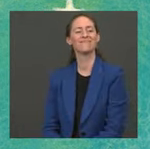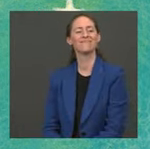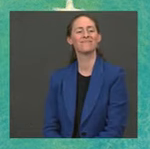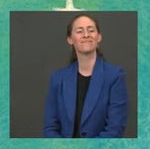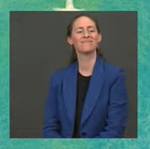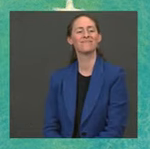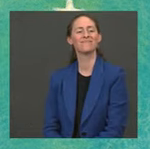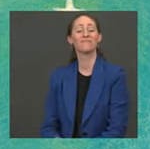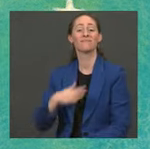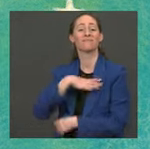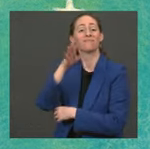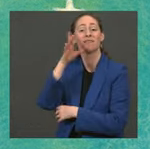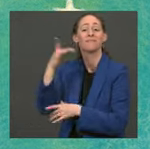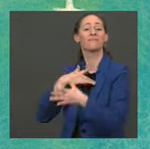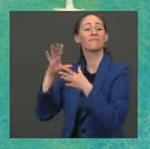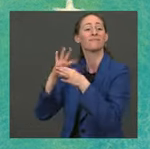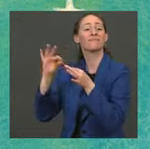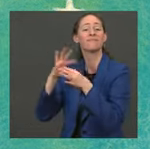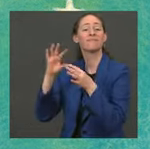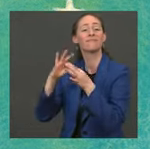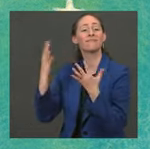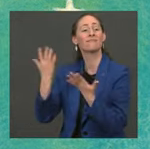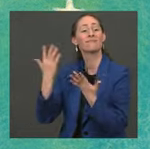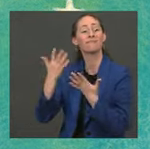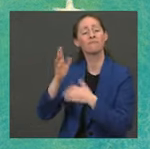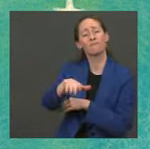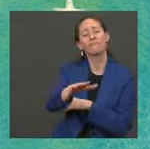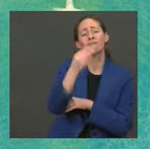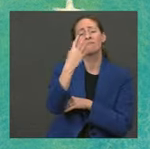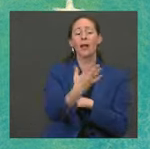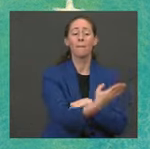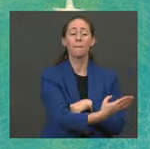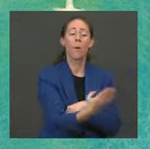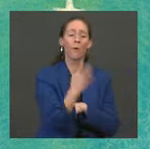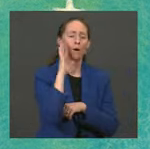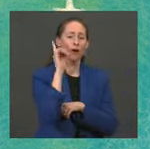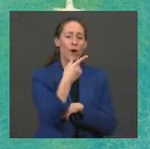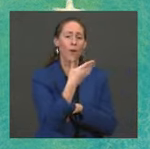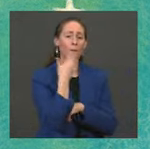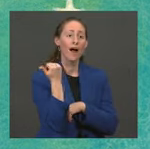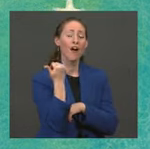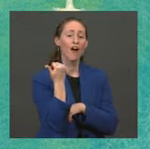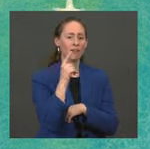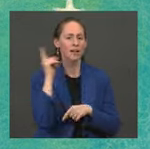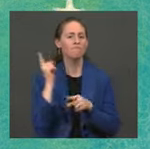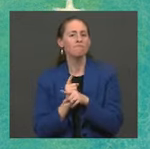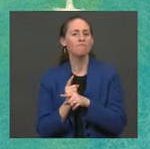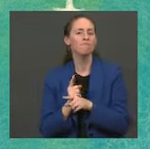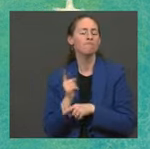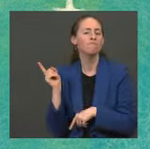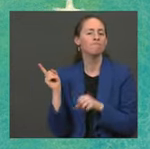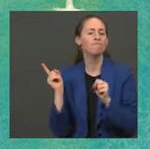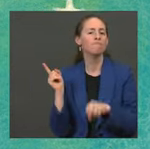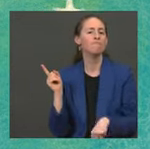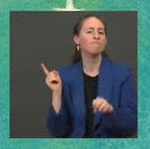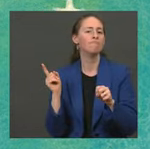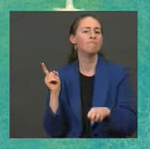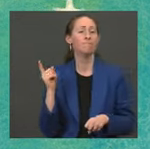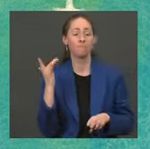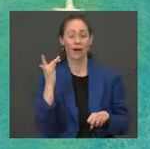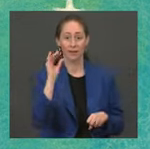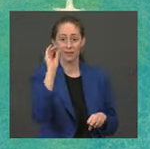morning. And she was right. With each new sunrise, the world moves forward, bringing hope with